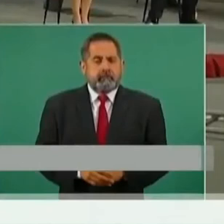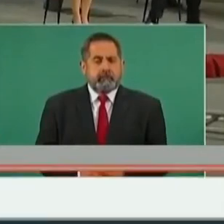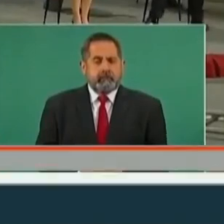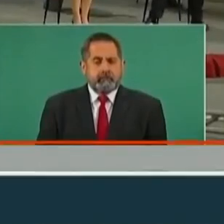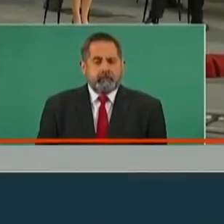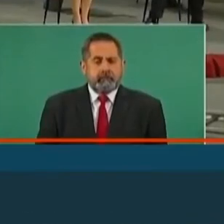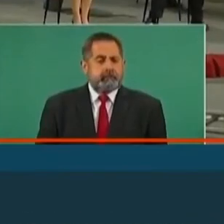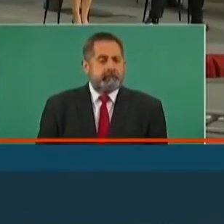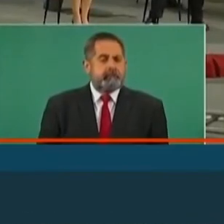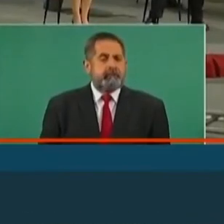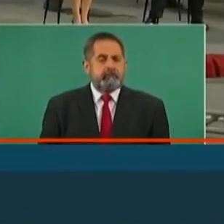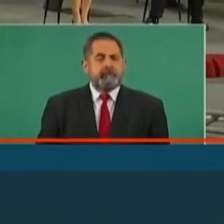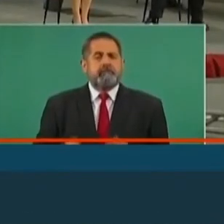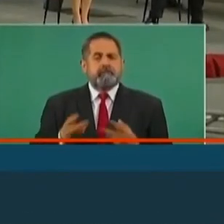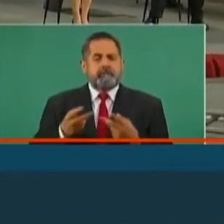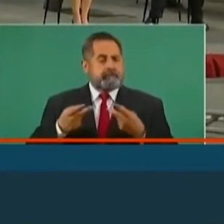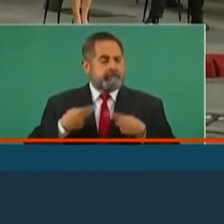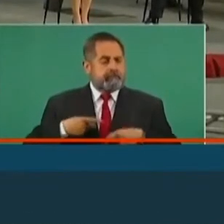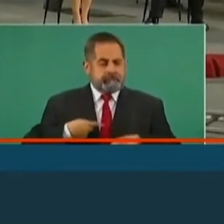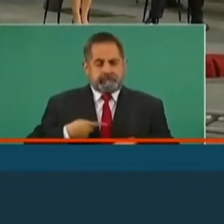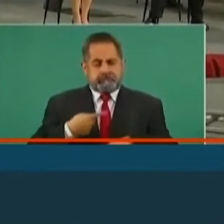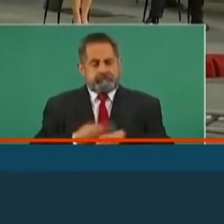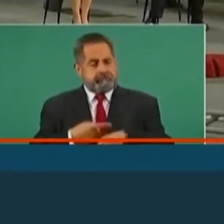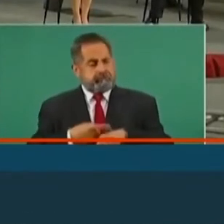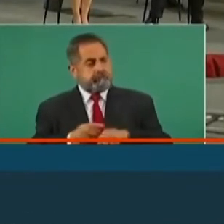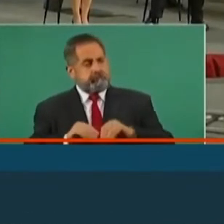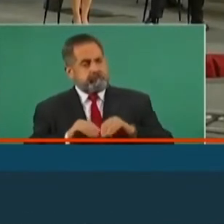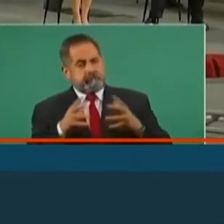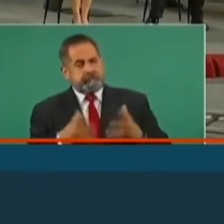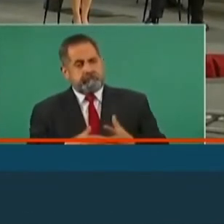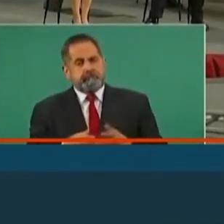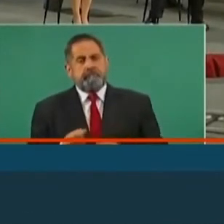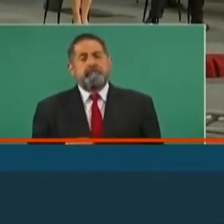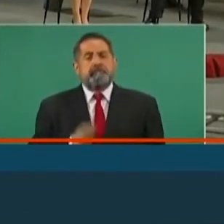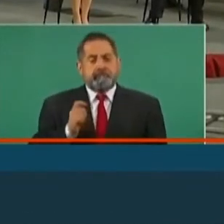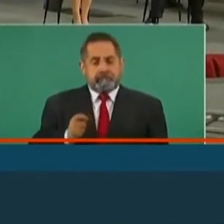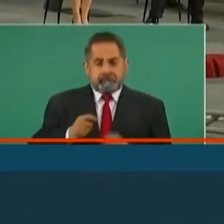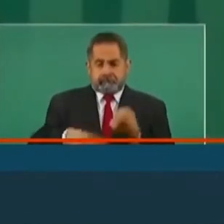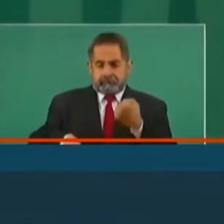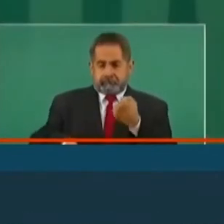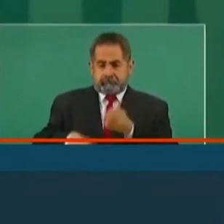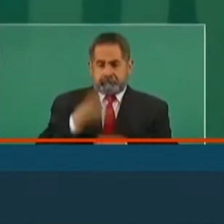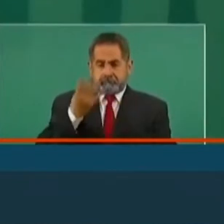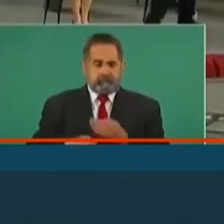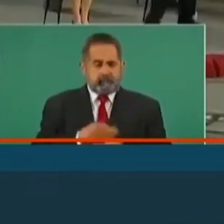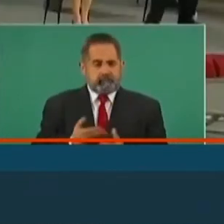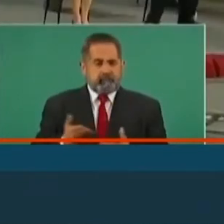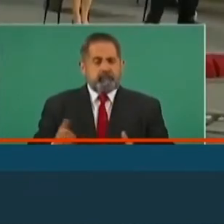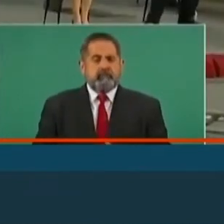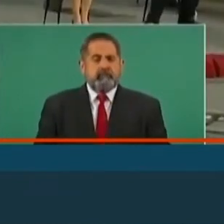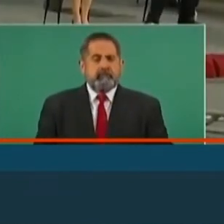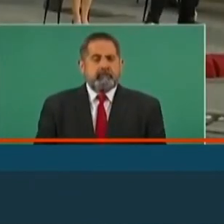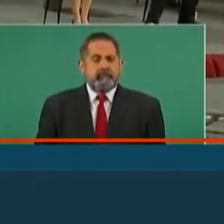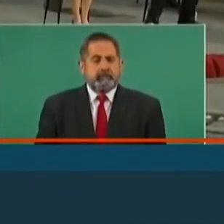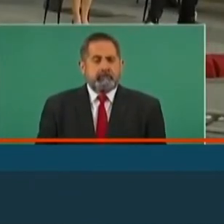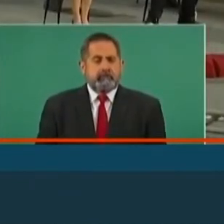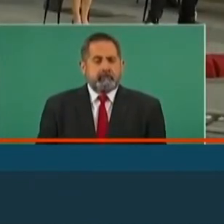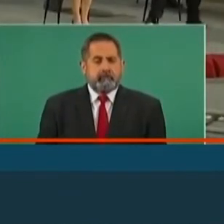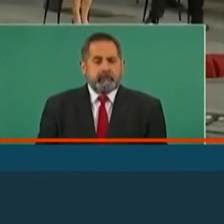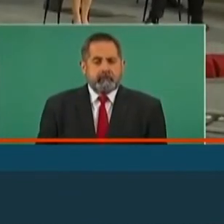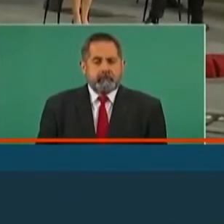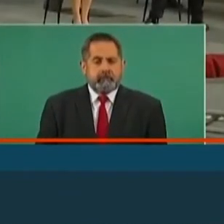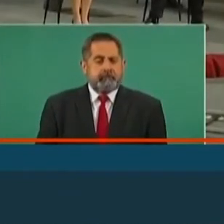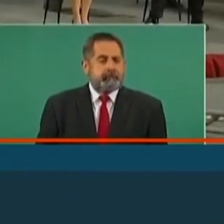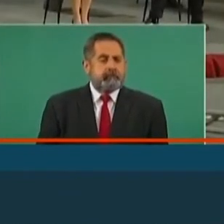The epidemic, and the good news that we have 14 consecutive weeks of declines in the estimated number of new infections, deaths